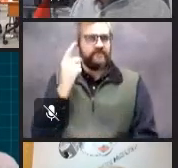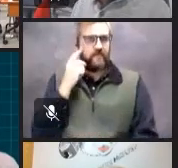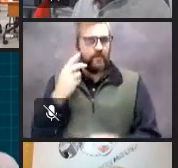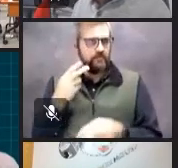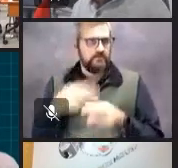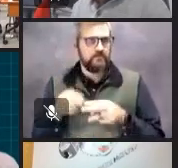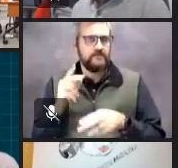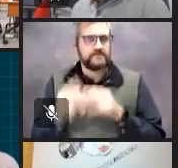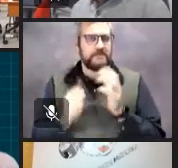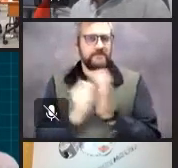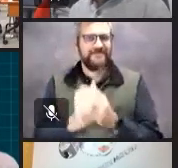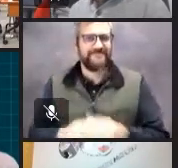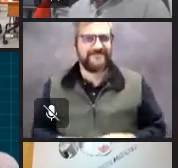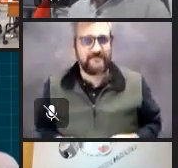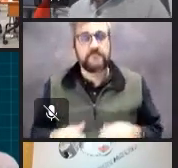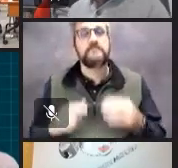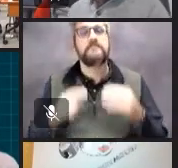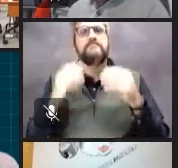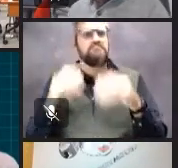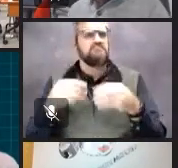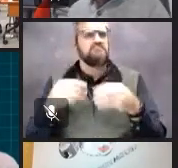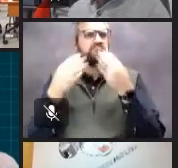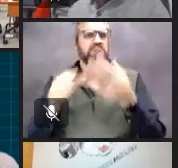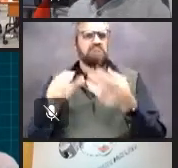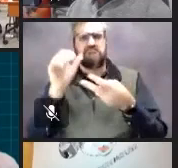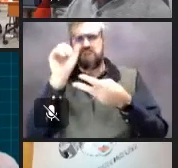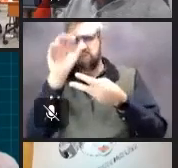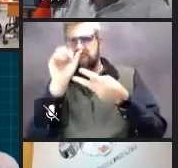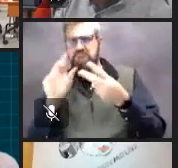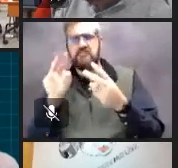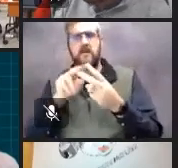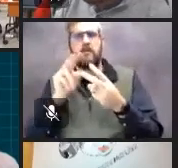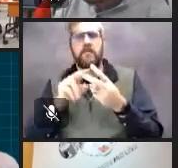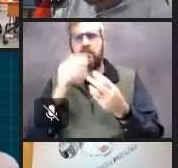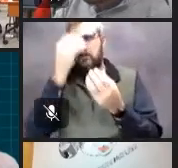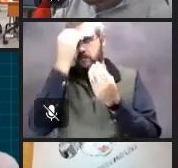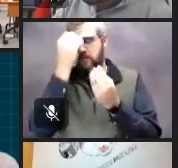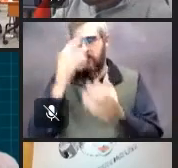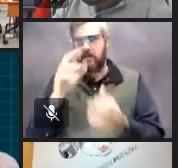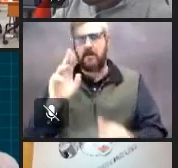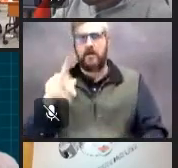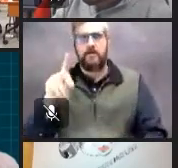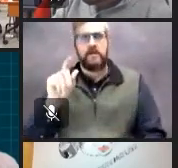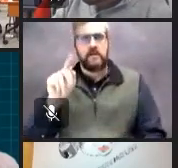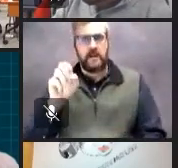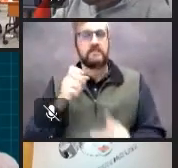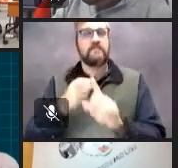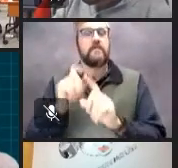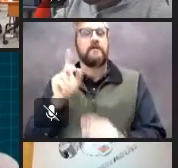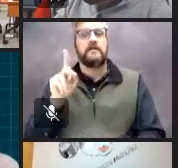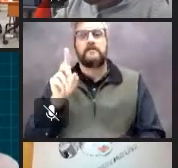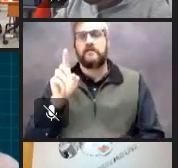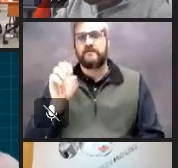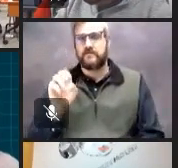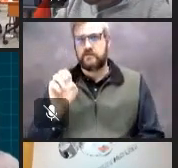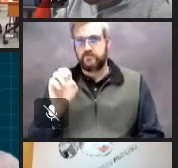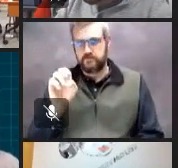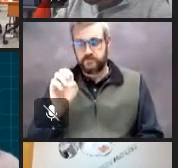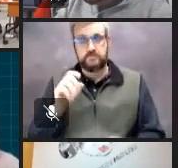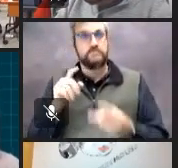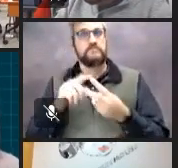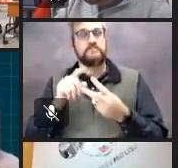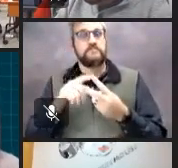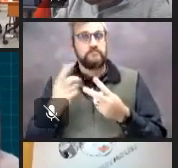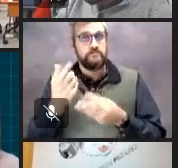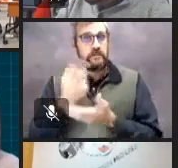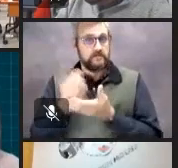time. I'll just provide you a couple of notes or updates from the Kentucky Department of Education. One is that